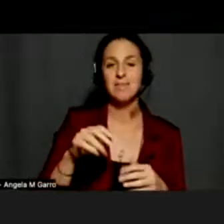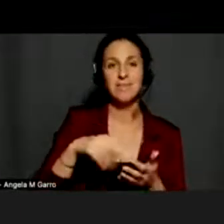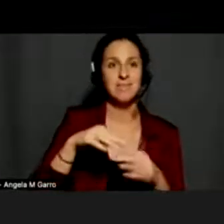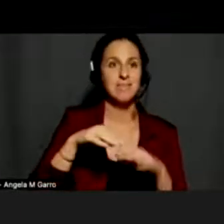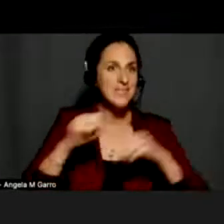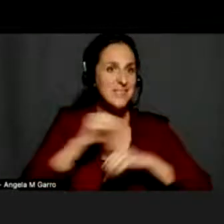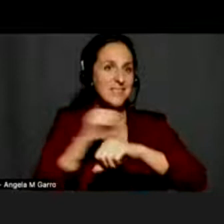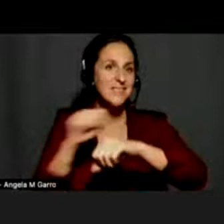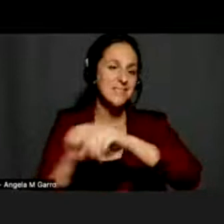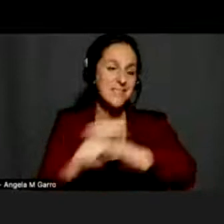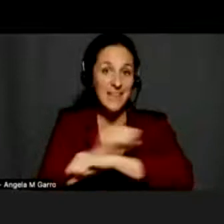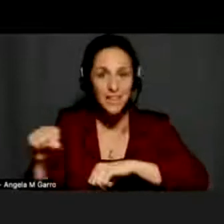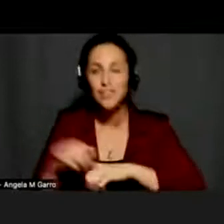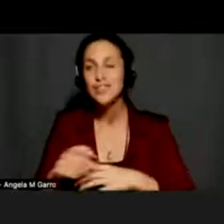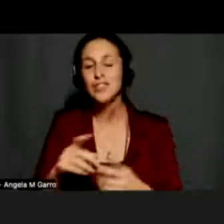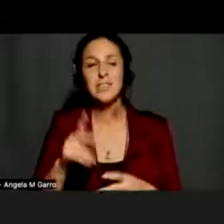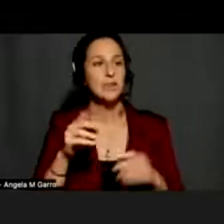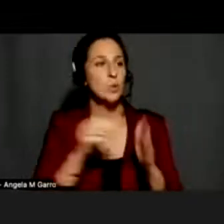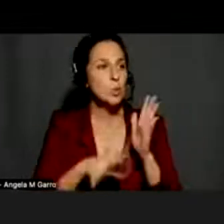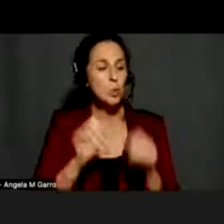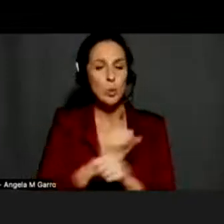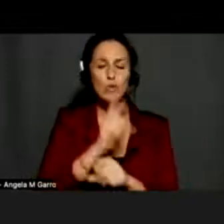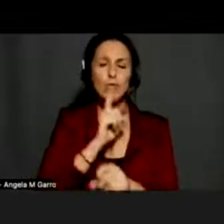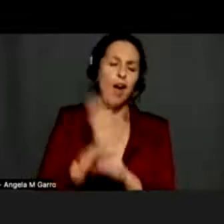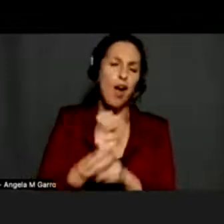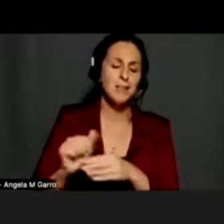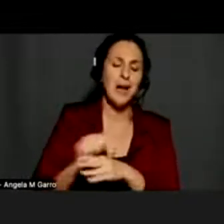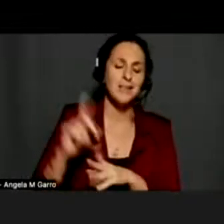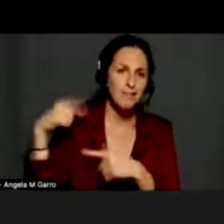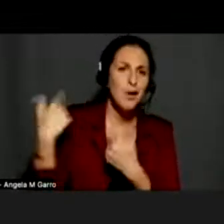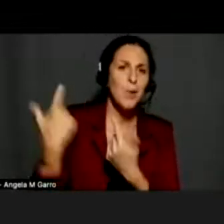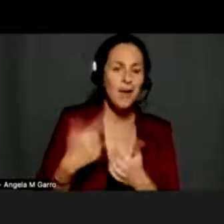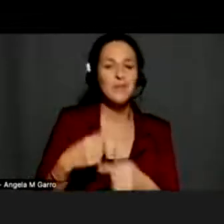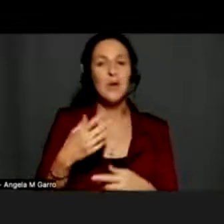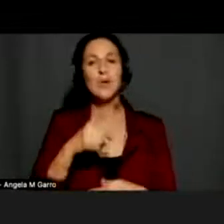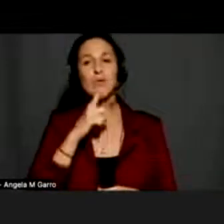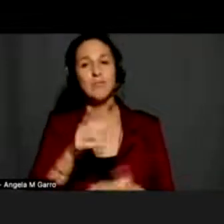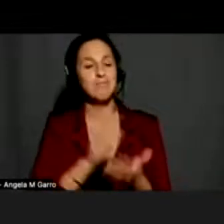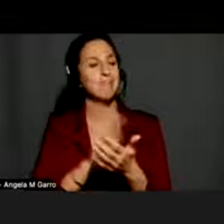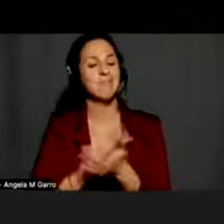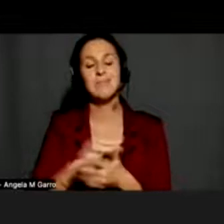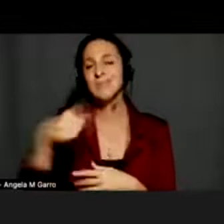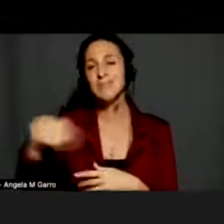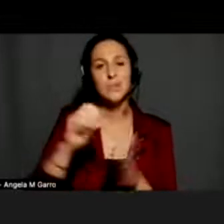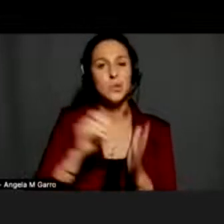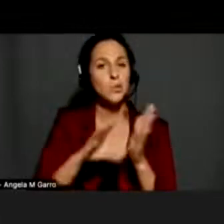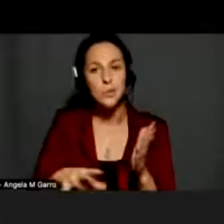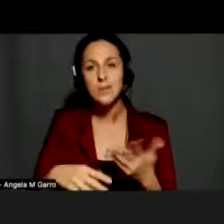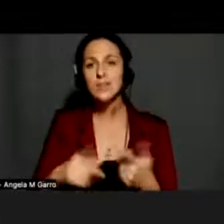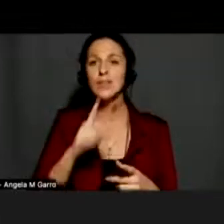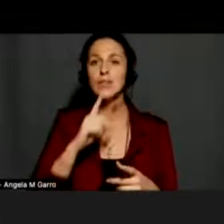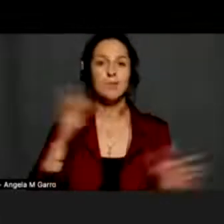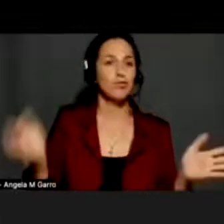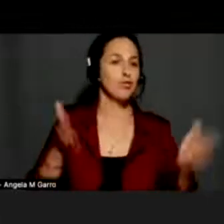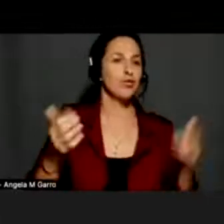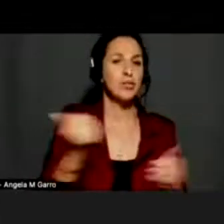have been practicing for a while. So just wanted to give a shout out to those students and encourage everyone to continue to